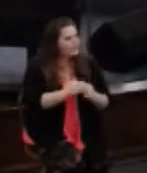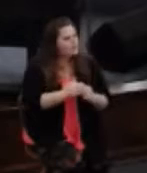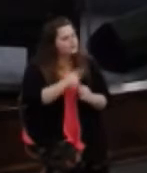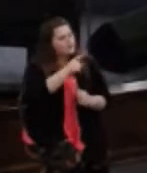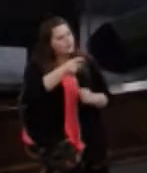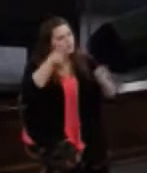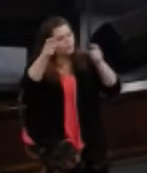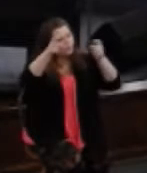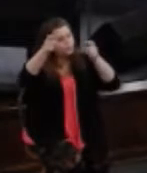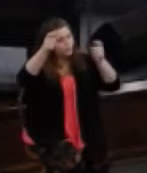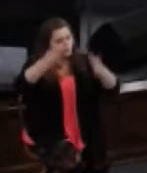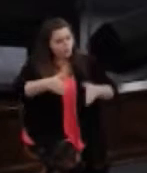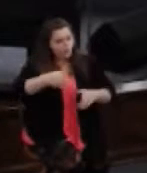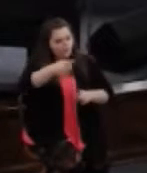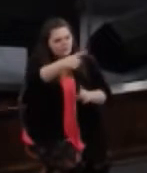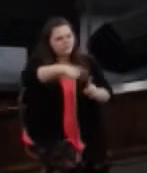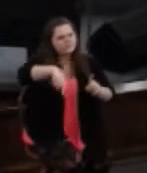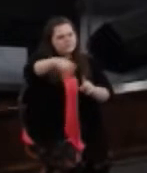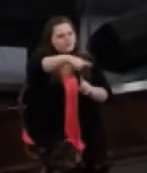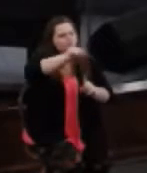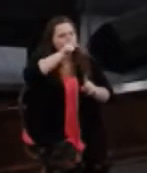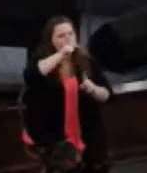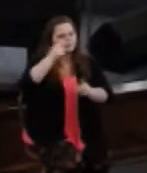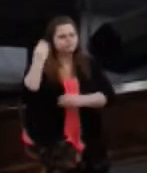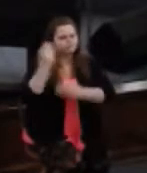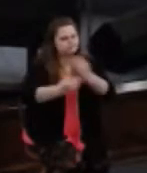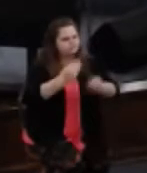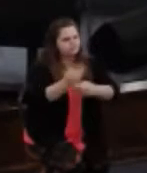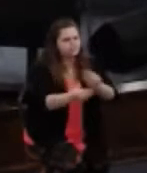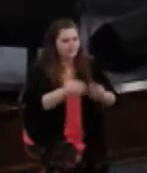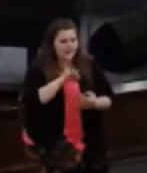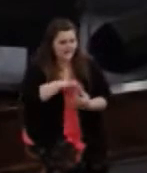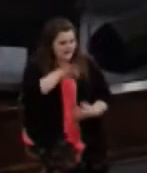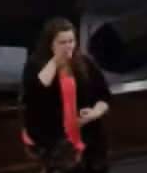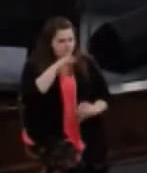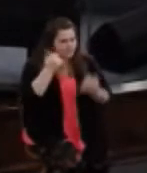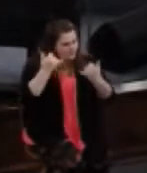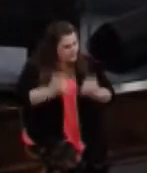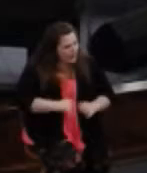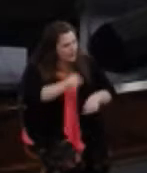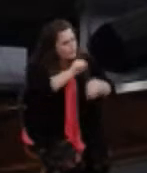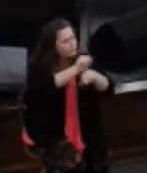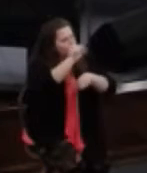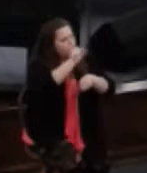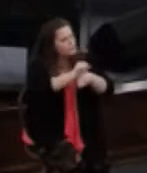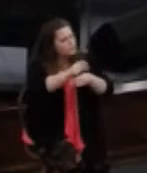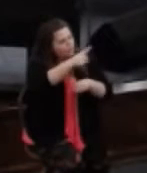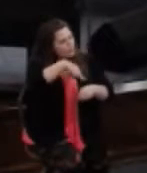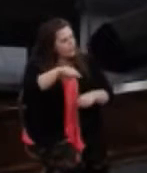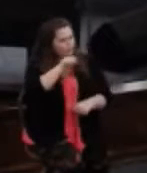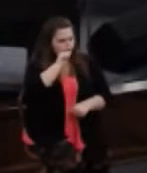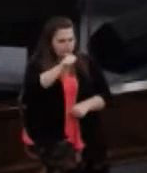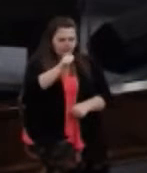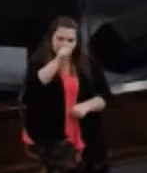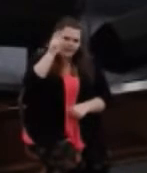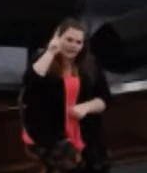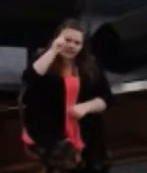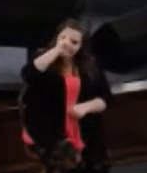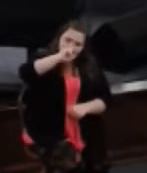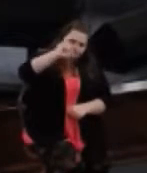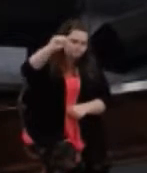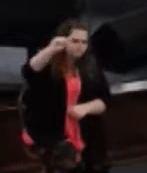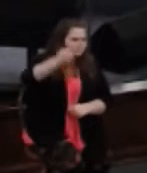of the kingdom of the air, the spirit who is now at work in those who are disobedient. All of